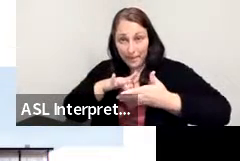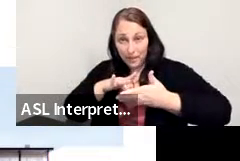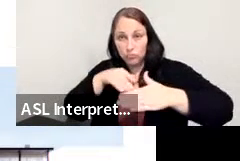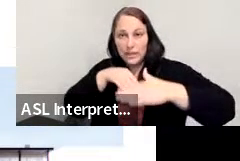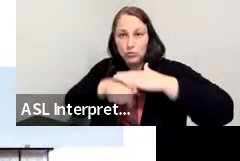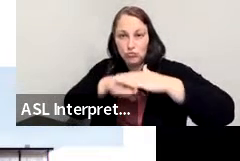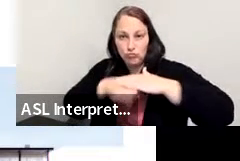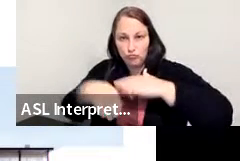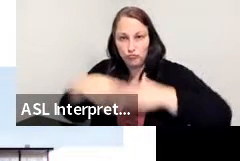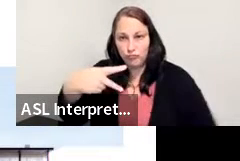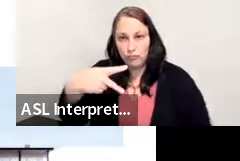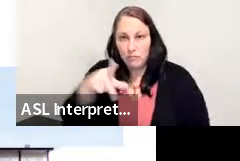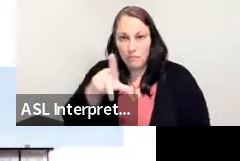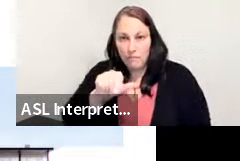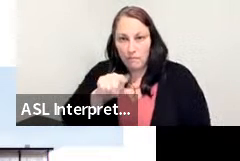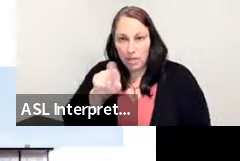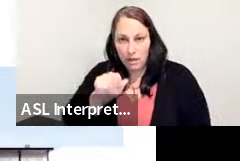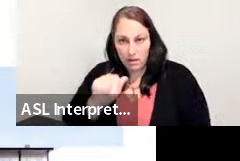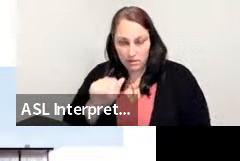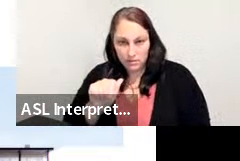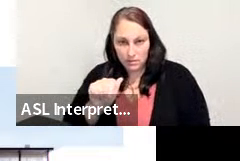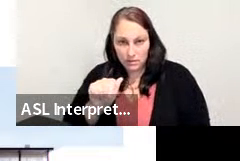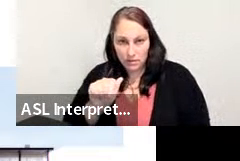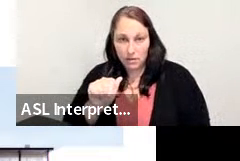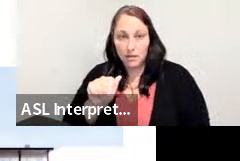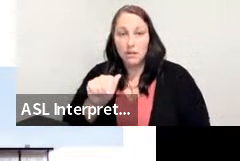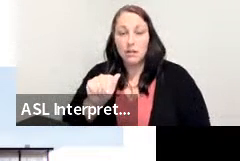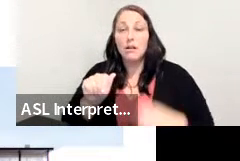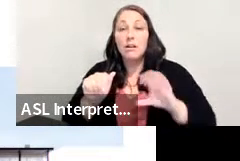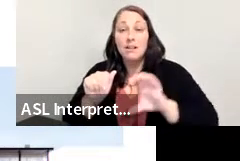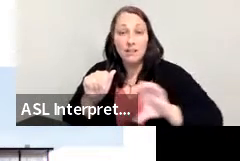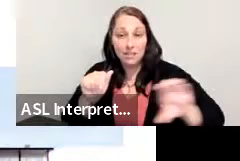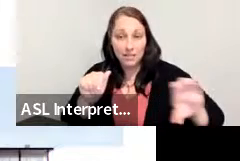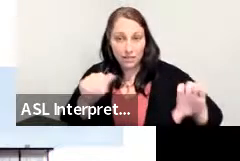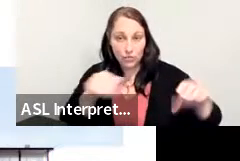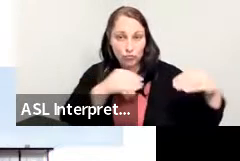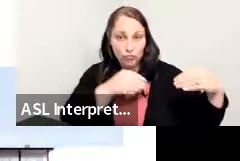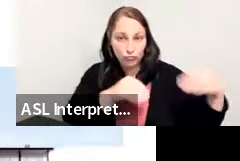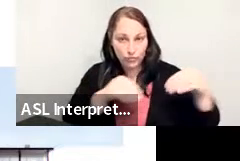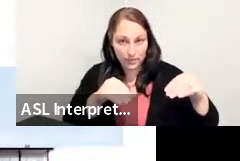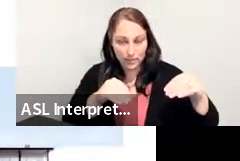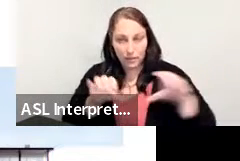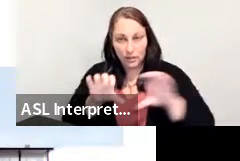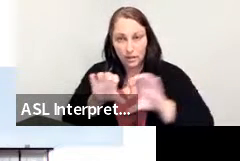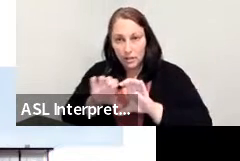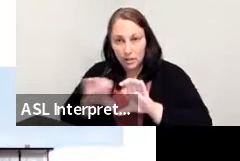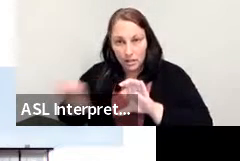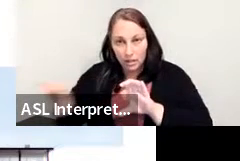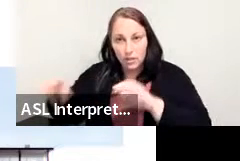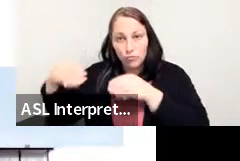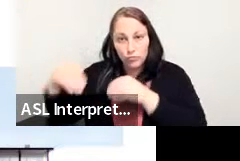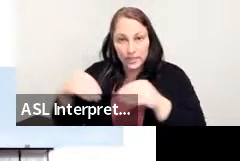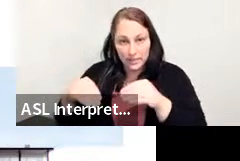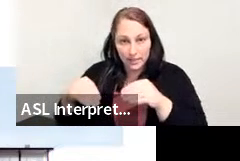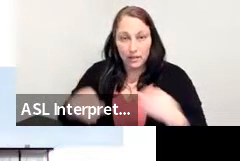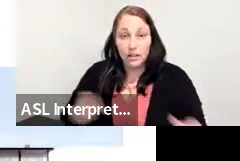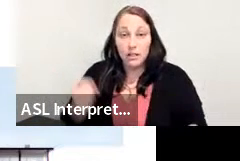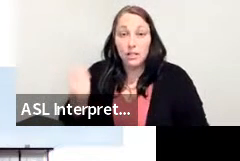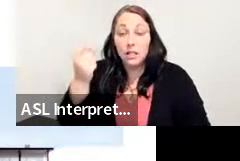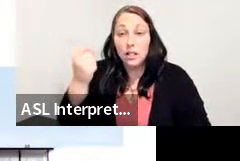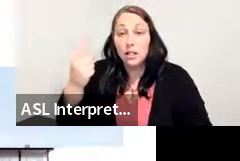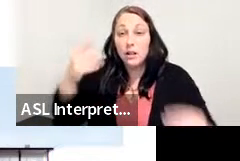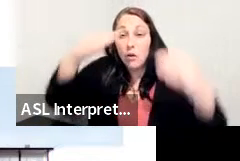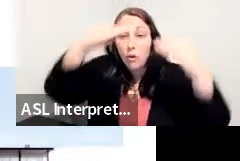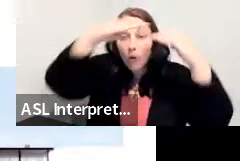the retail along 5th Street here. We are introducing glazed and steel